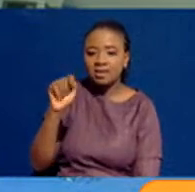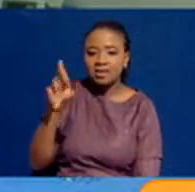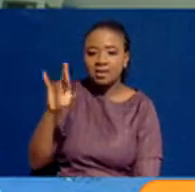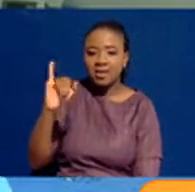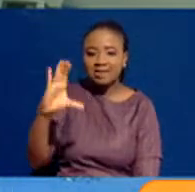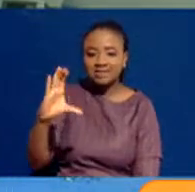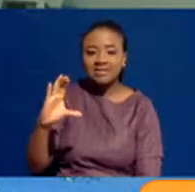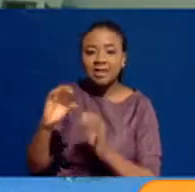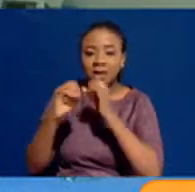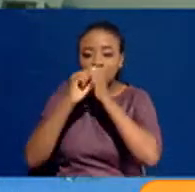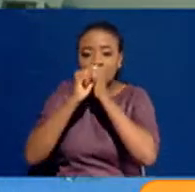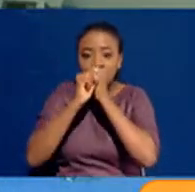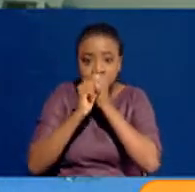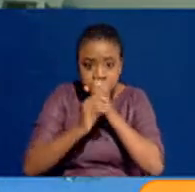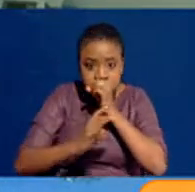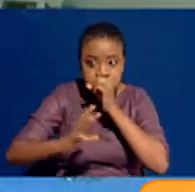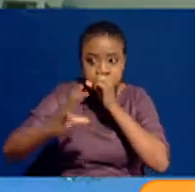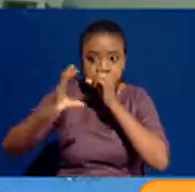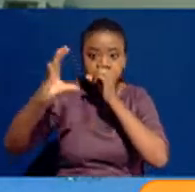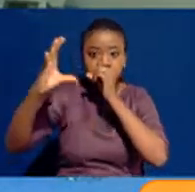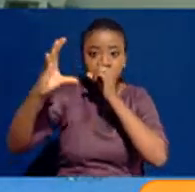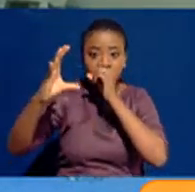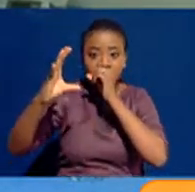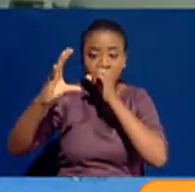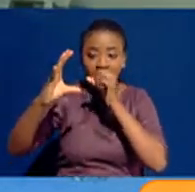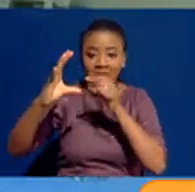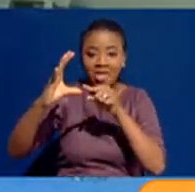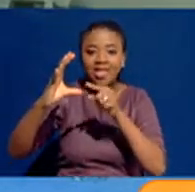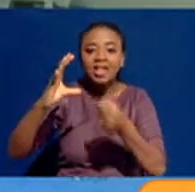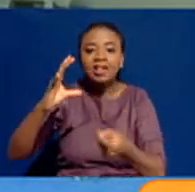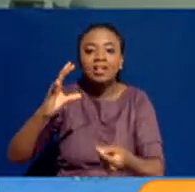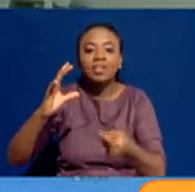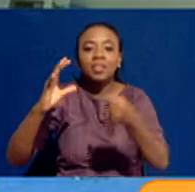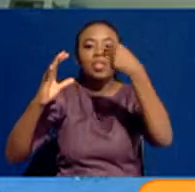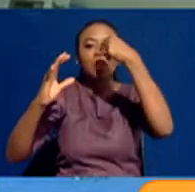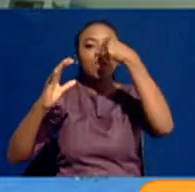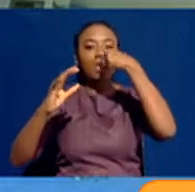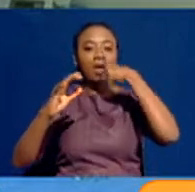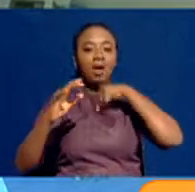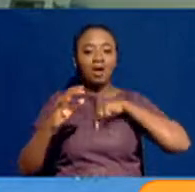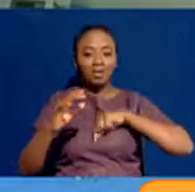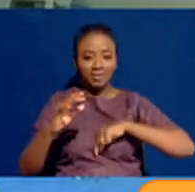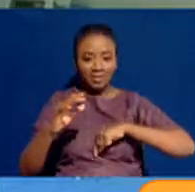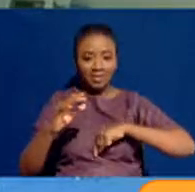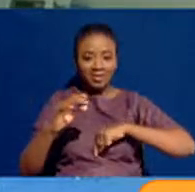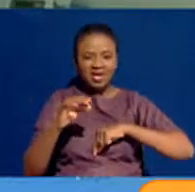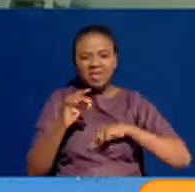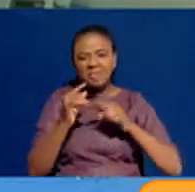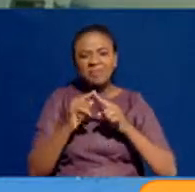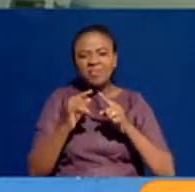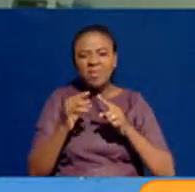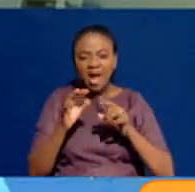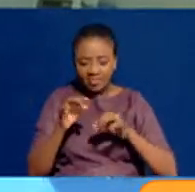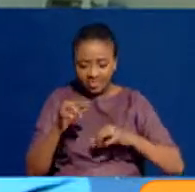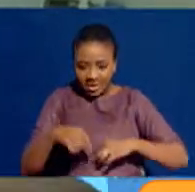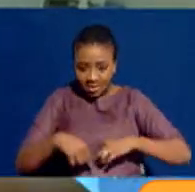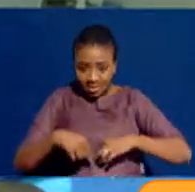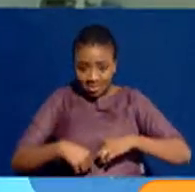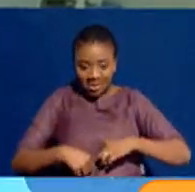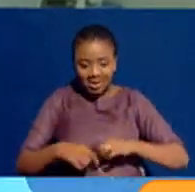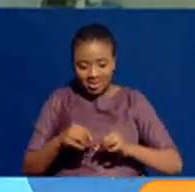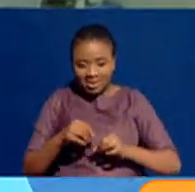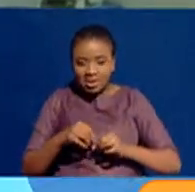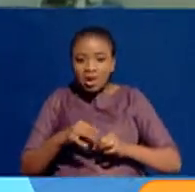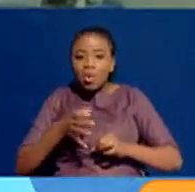a balloon, as literally it sounds, into the stomach, make it big by putting in water so that it